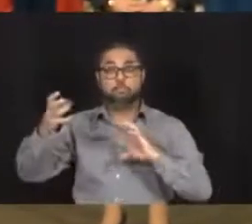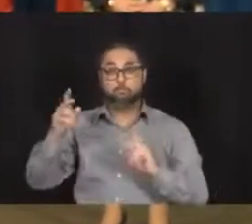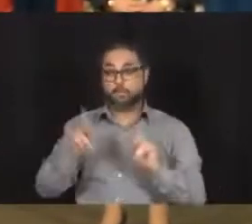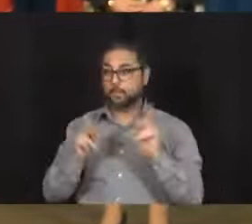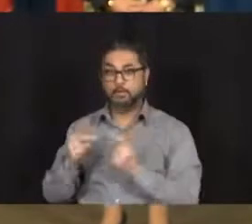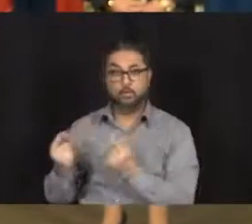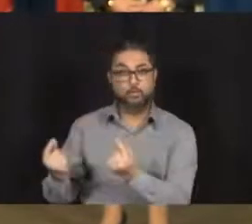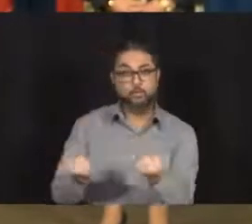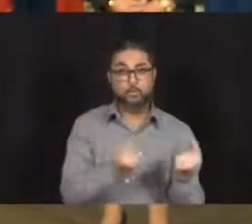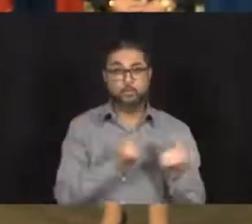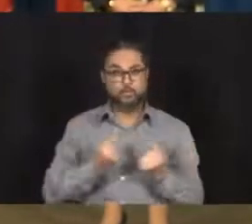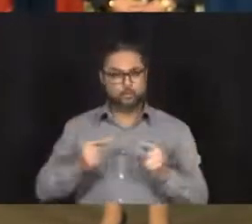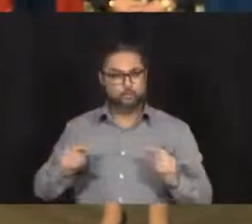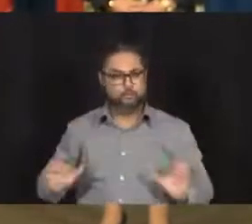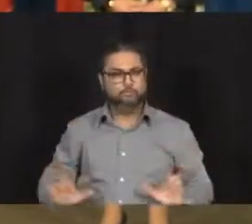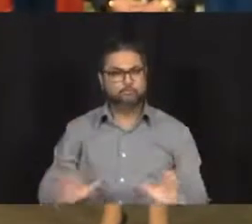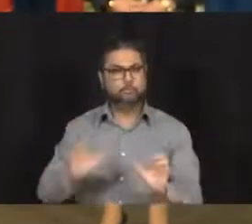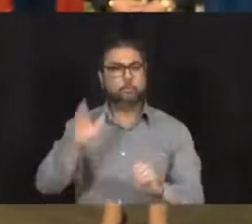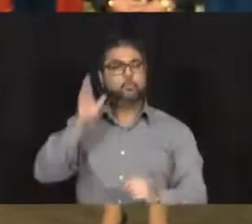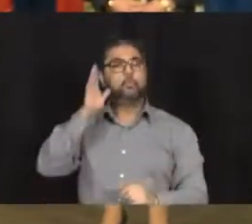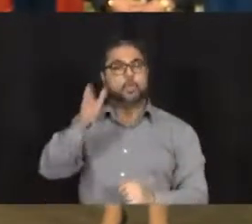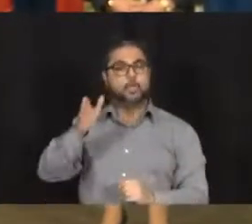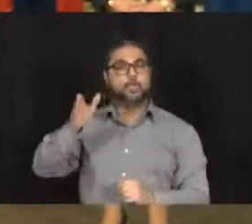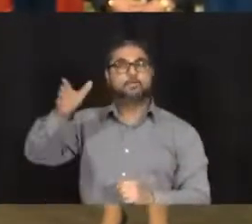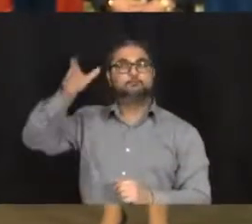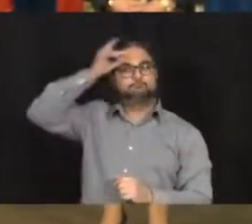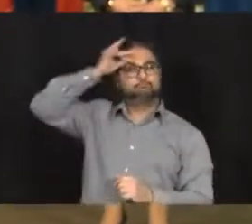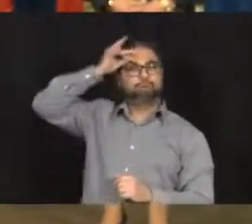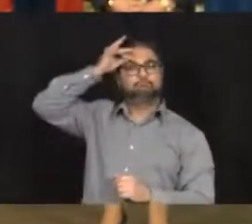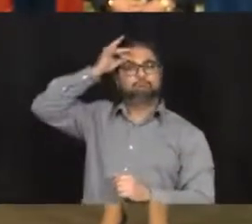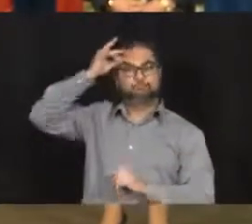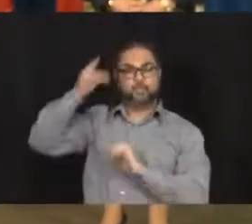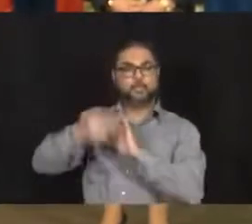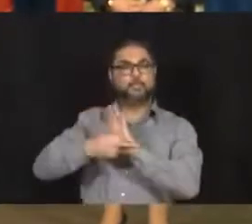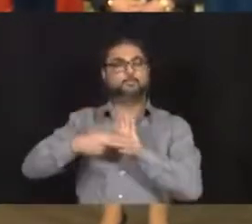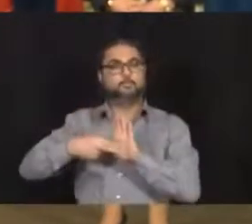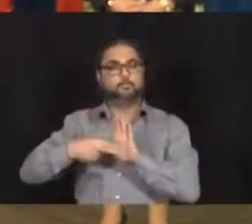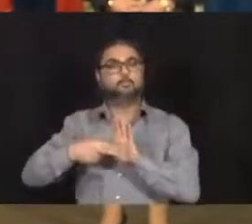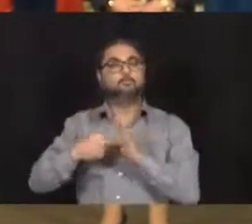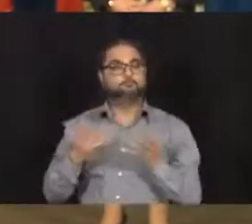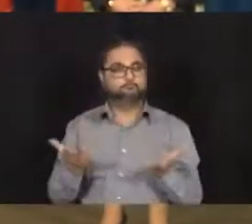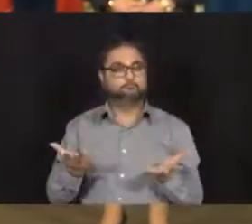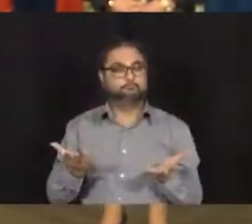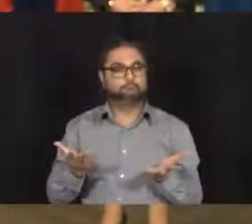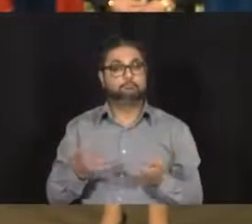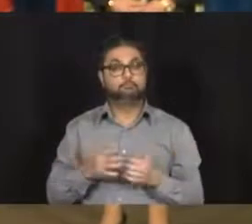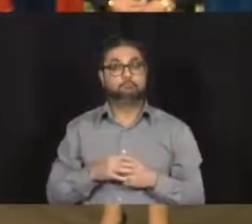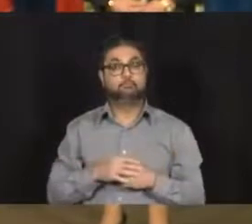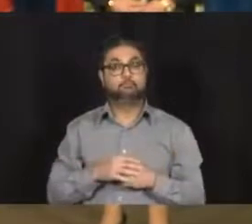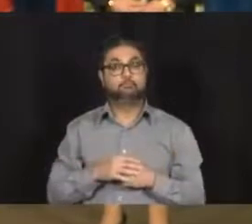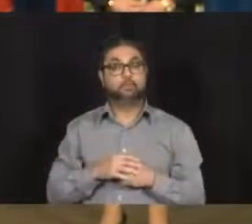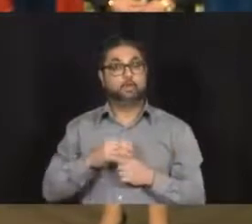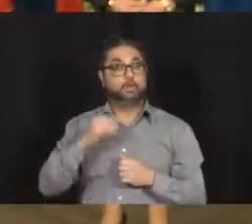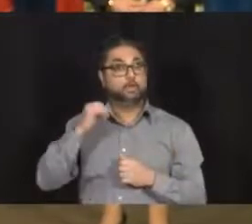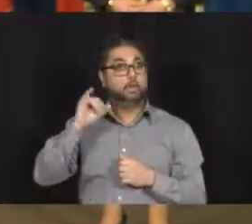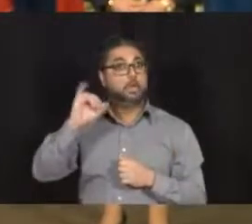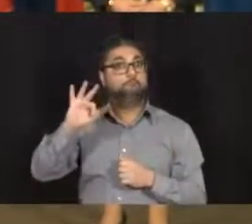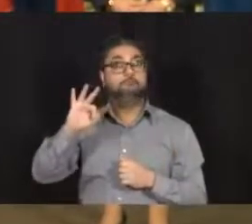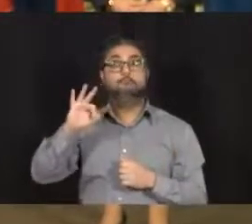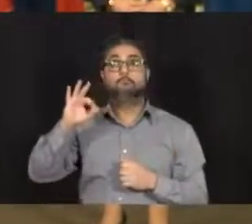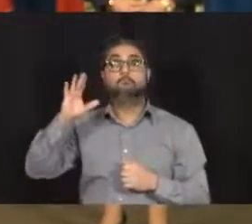generation. And years from now, when we look back on this critical period, the